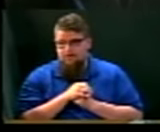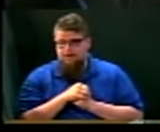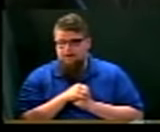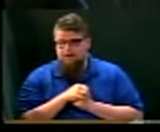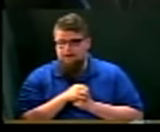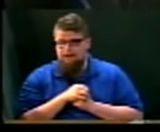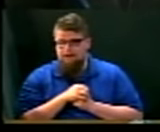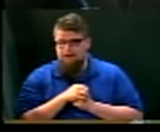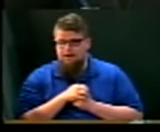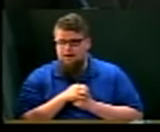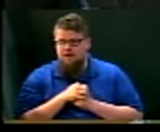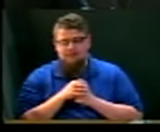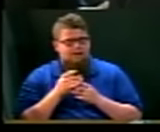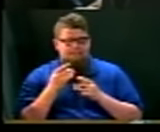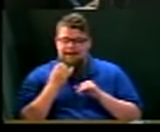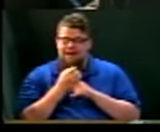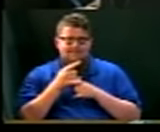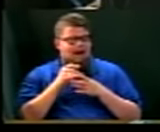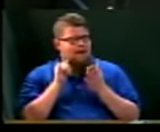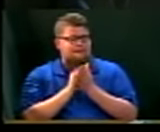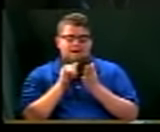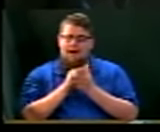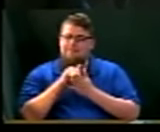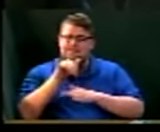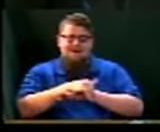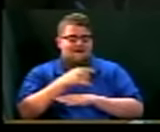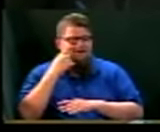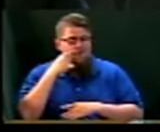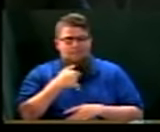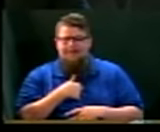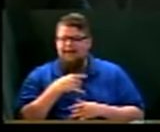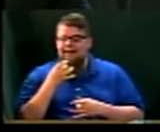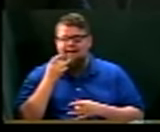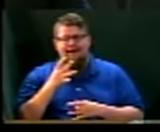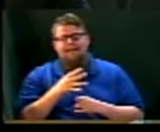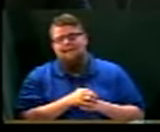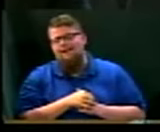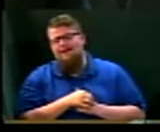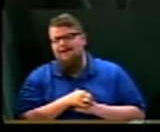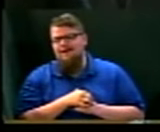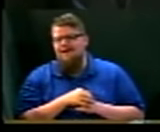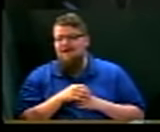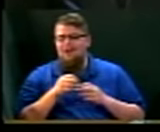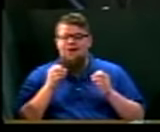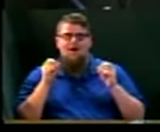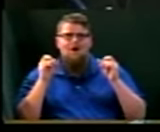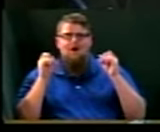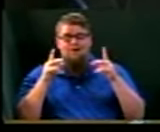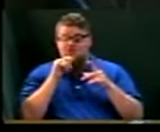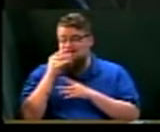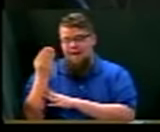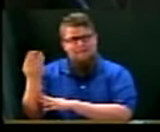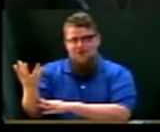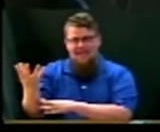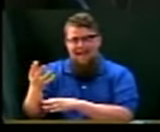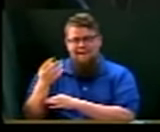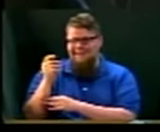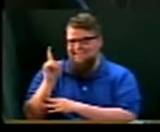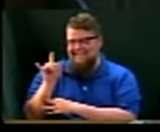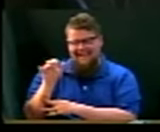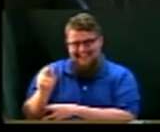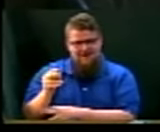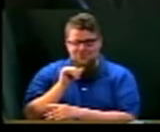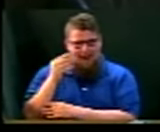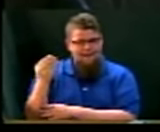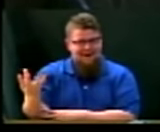Y'all made this an impossible night for me. Okay, do not put your light on, Ms. Fugit. All in favor